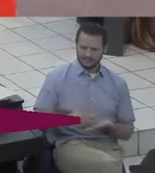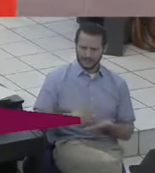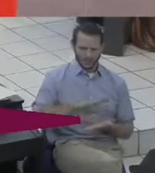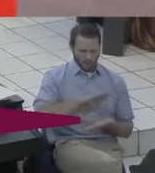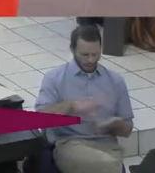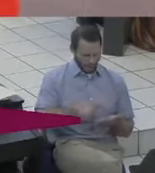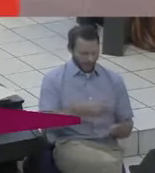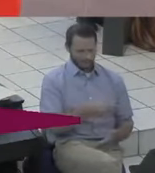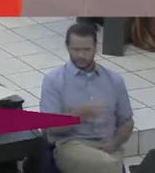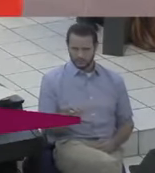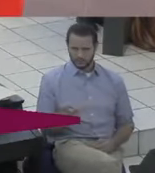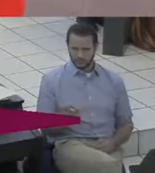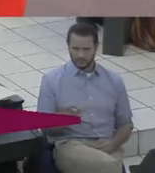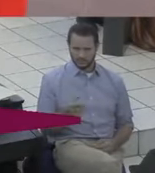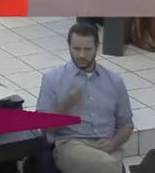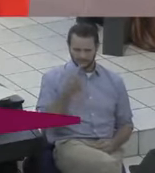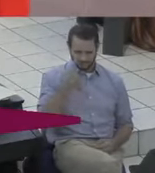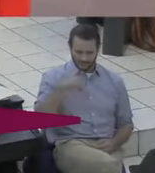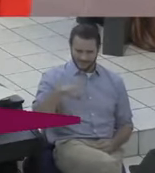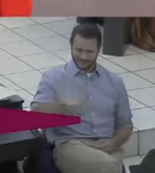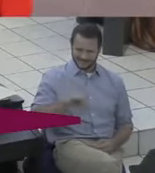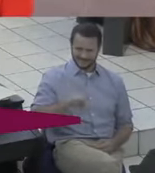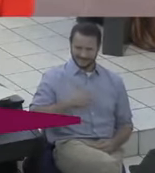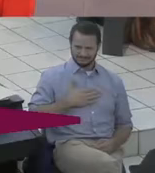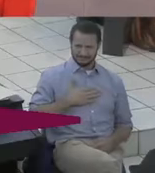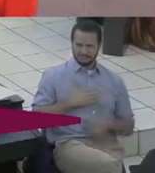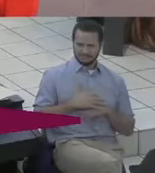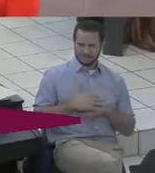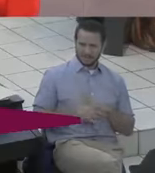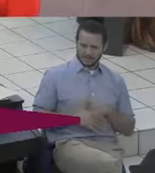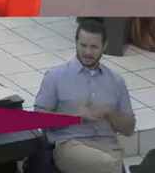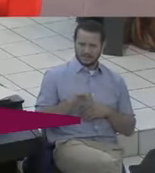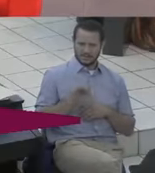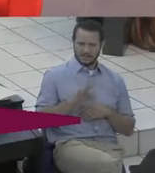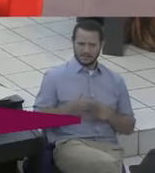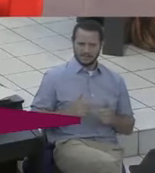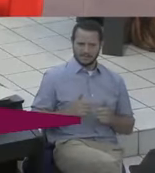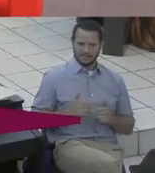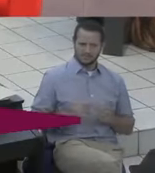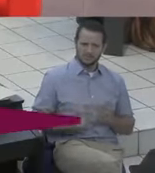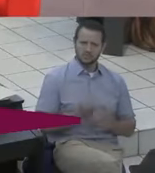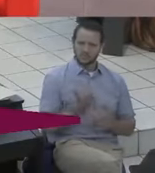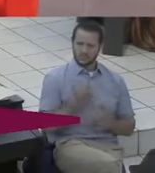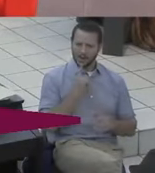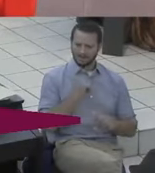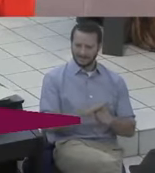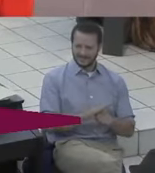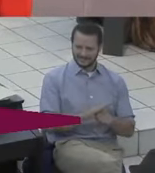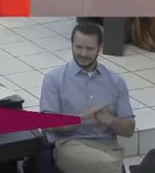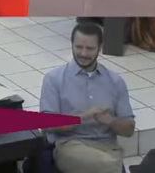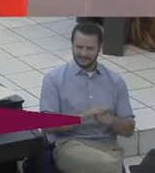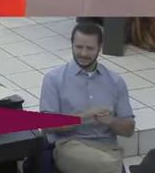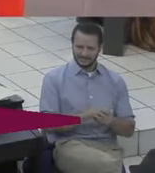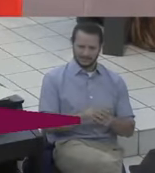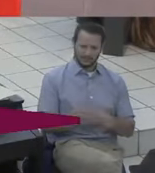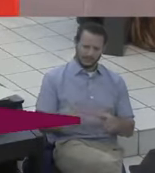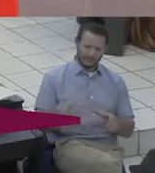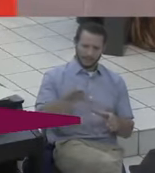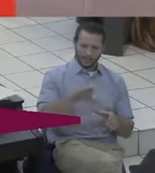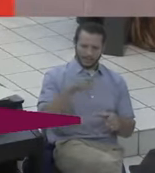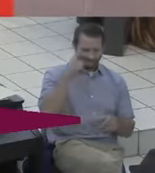of you, for this is my blood of the living, of the new covenant, to be poured out for